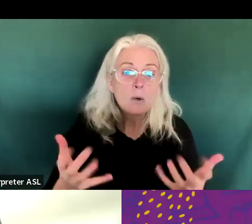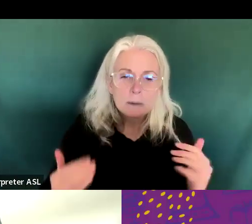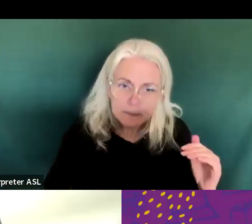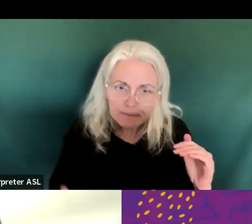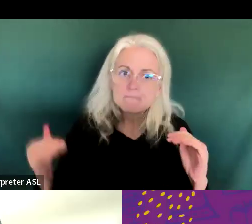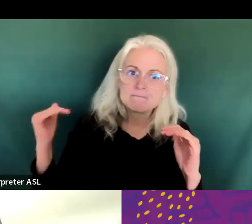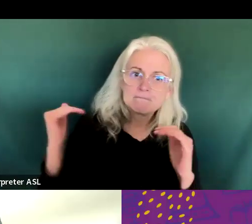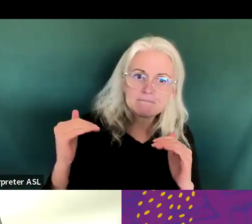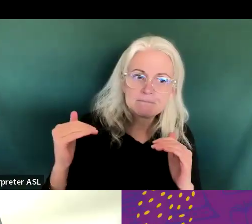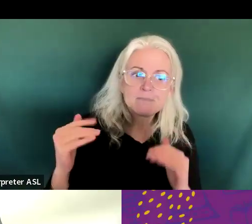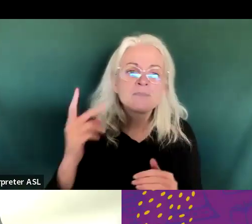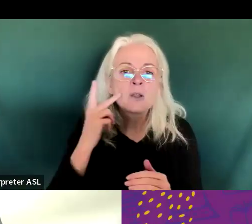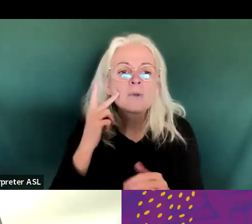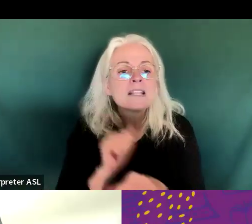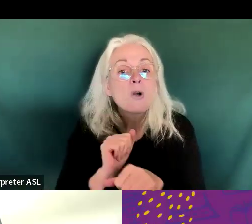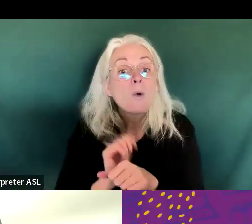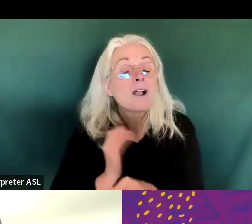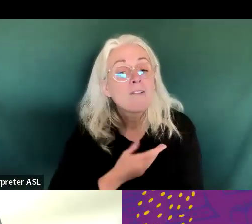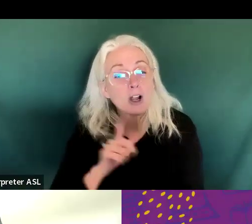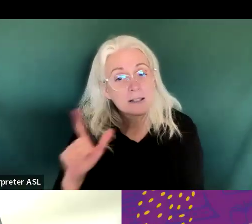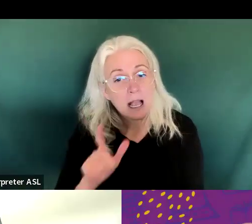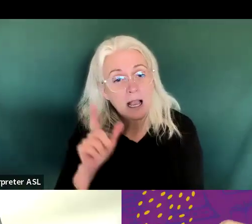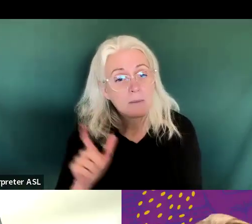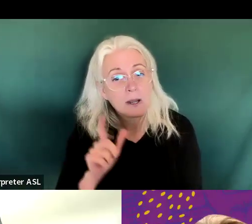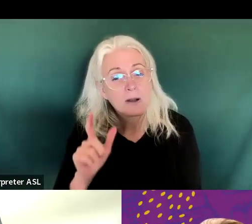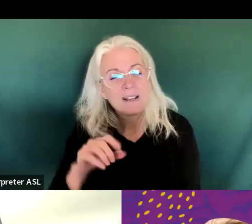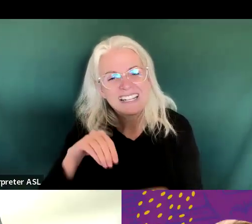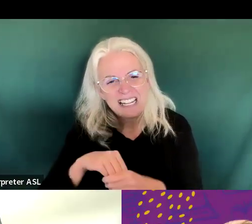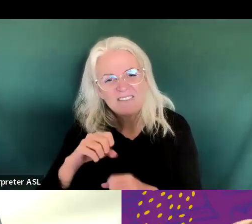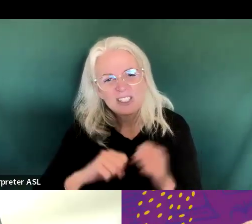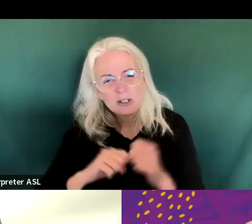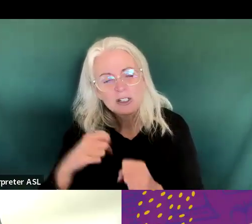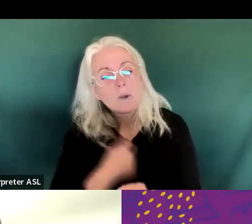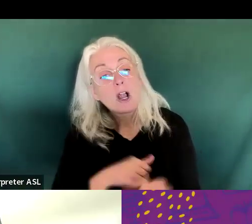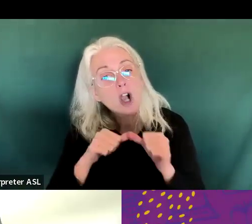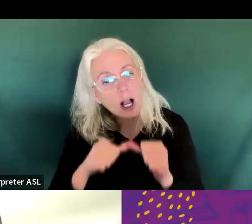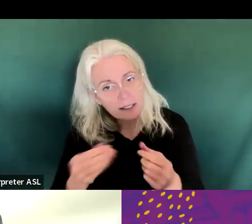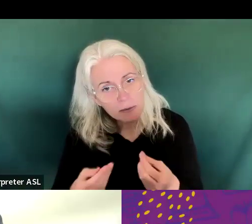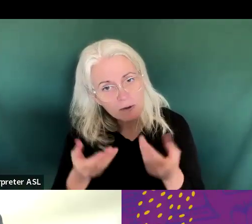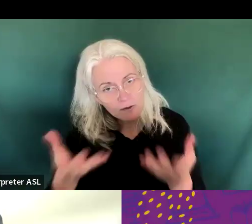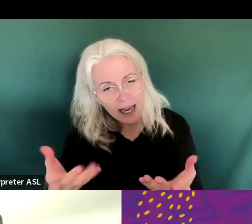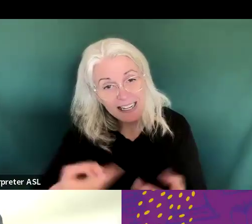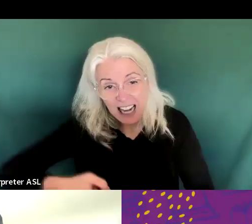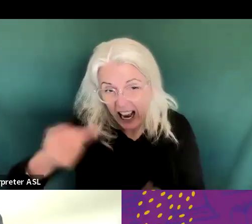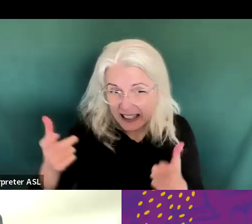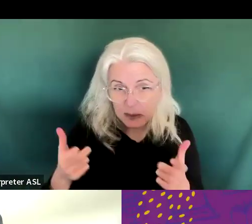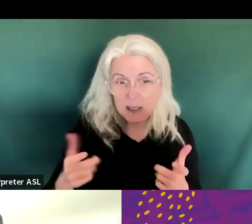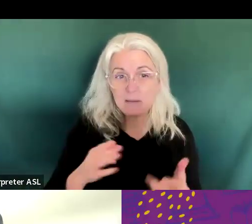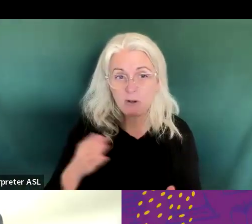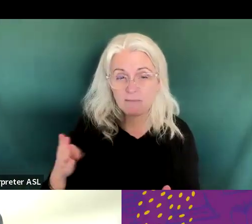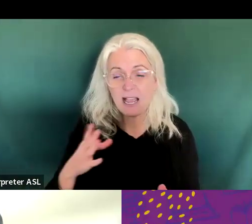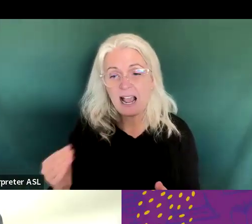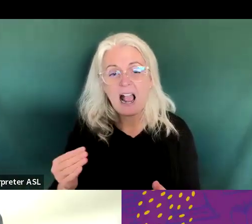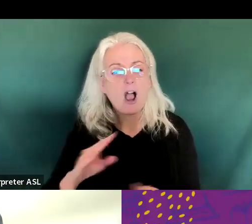broadband. And so we really see the work of our library in part being infrastructural. So we are providing high-speed